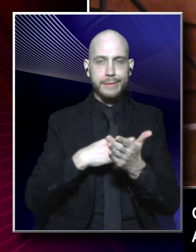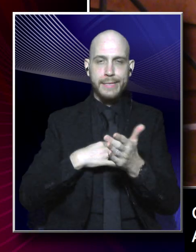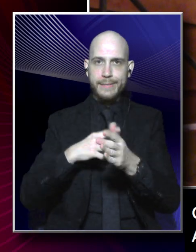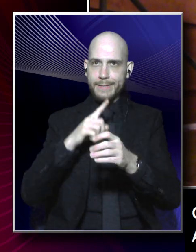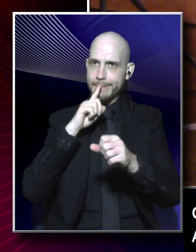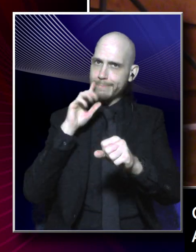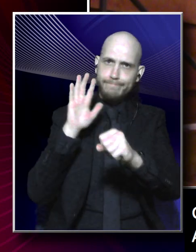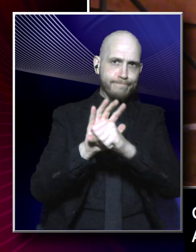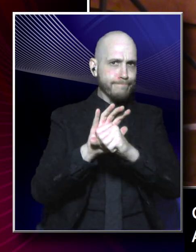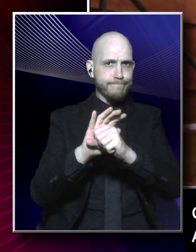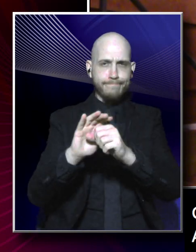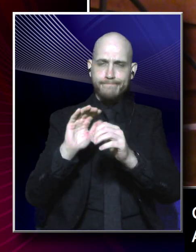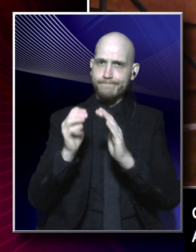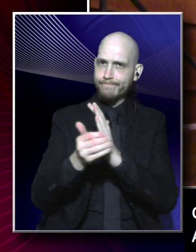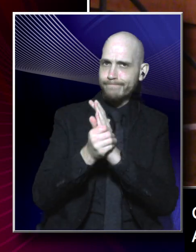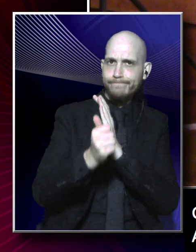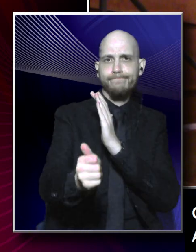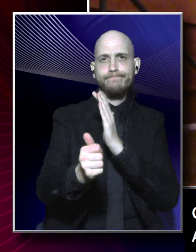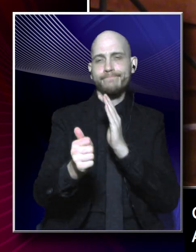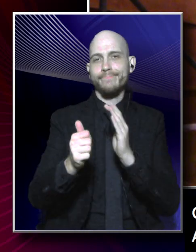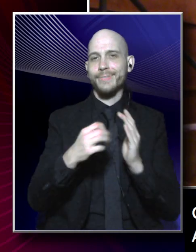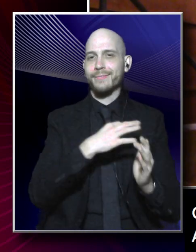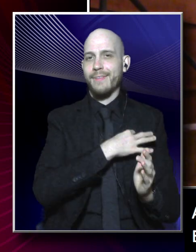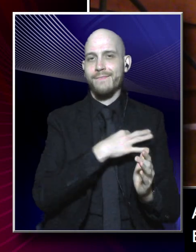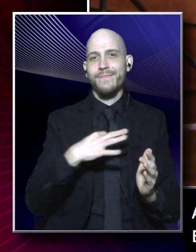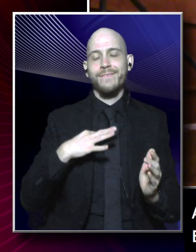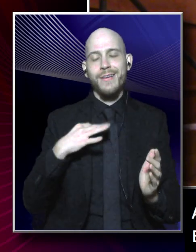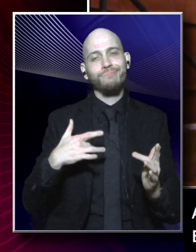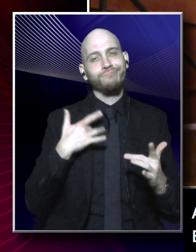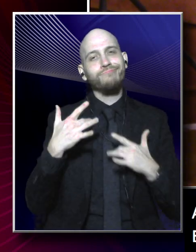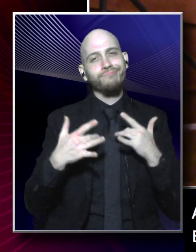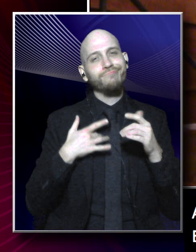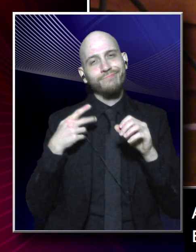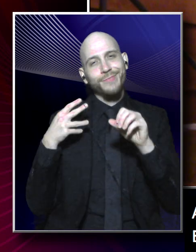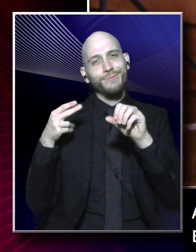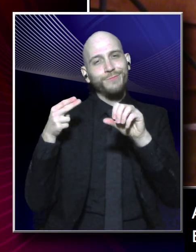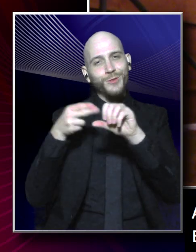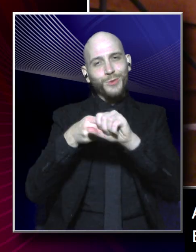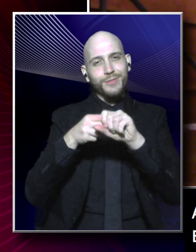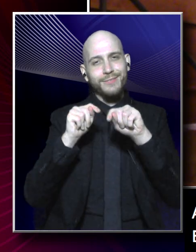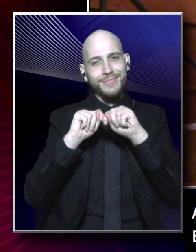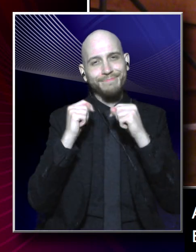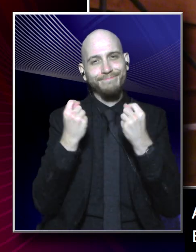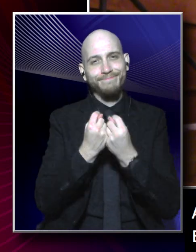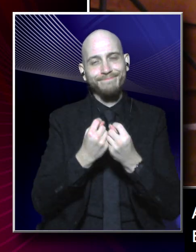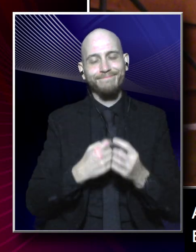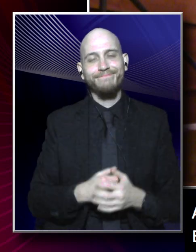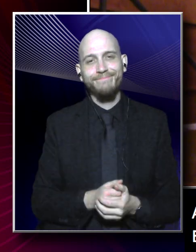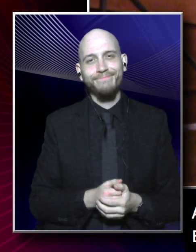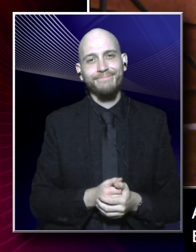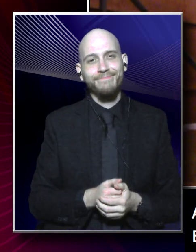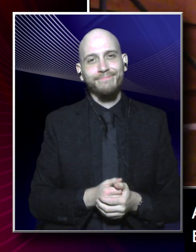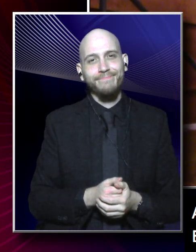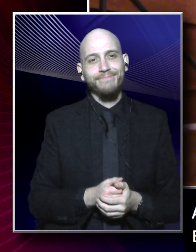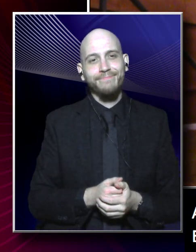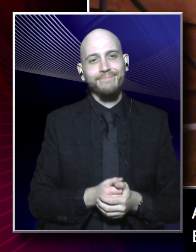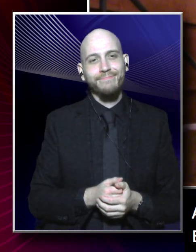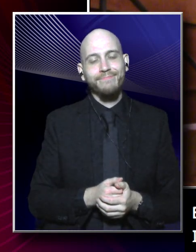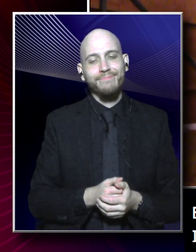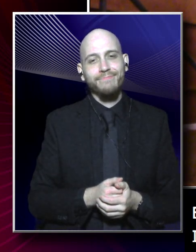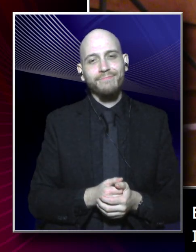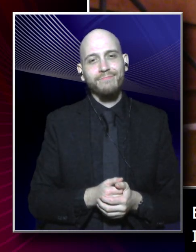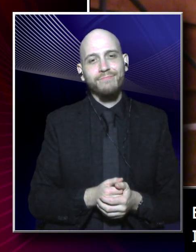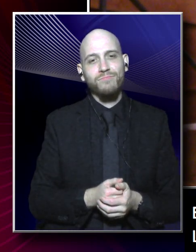I'm really excited to be part of that team. So I can tell you a little bit